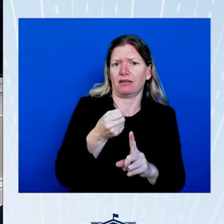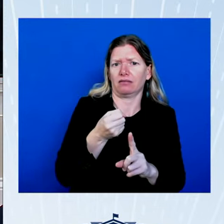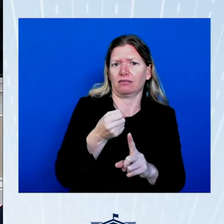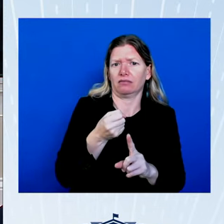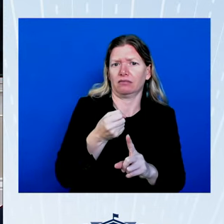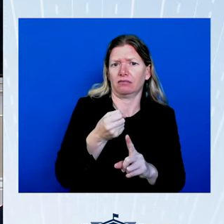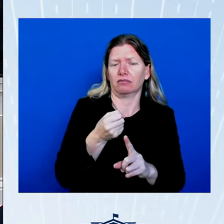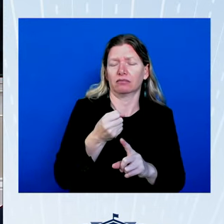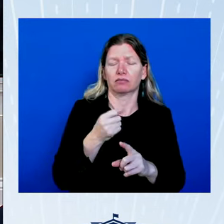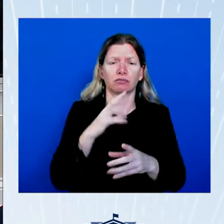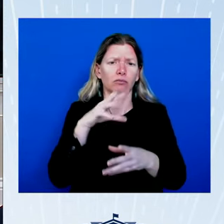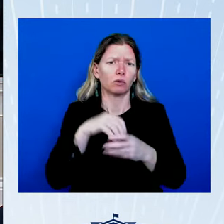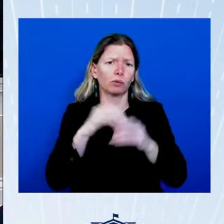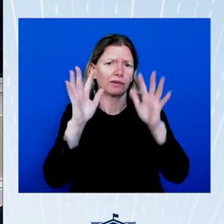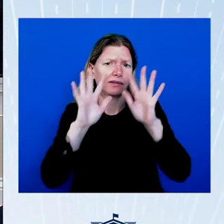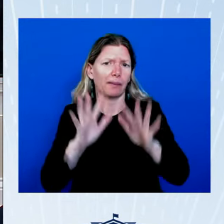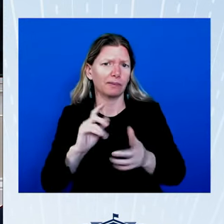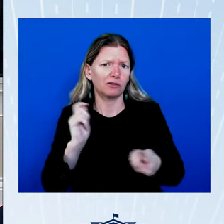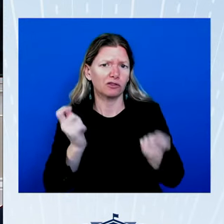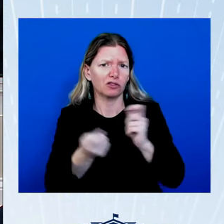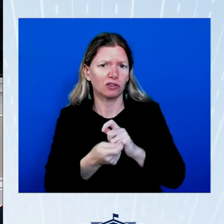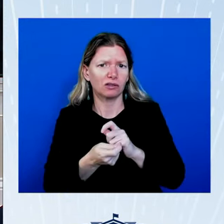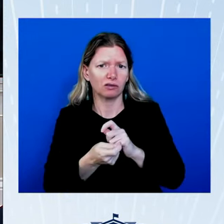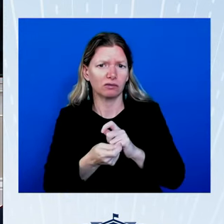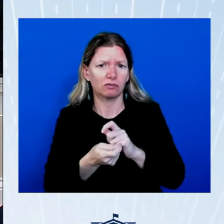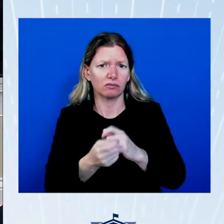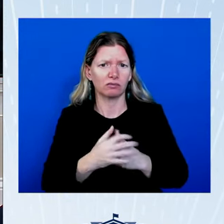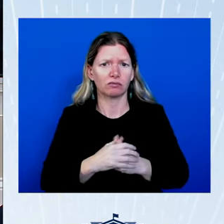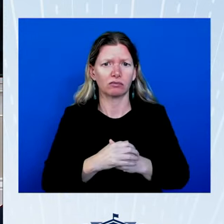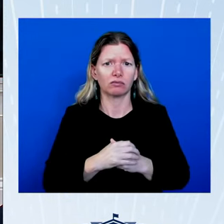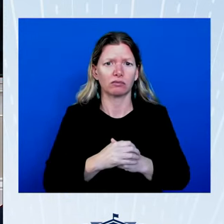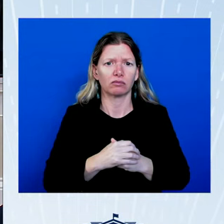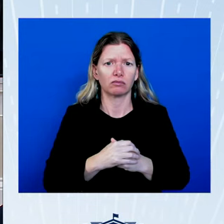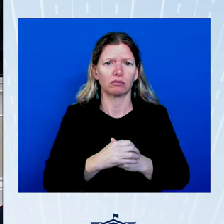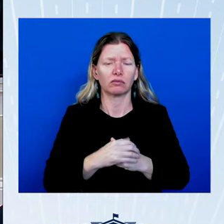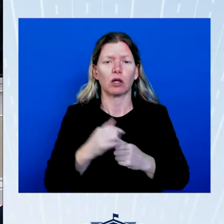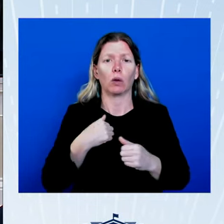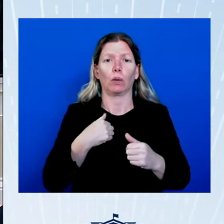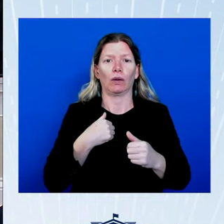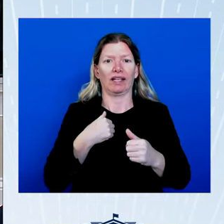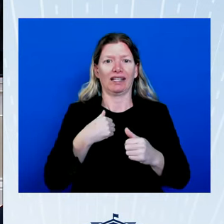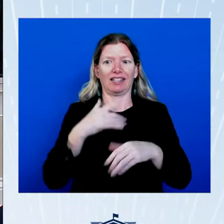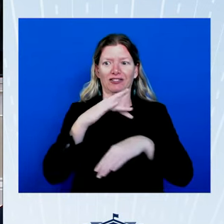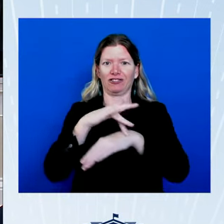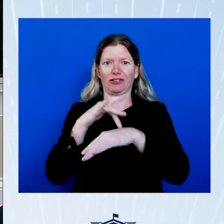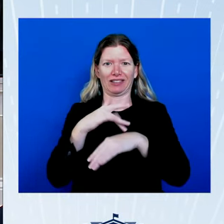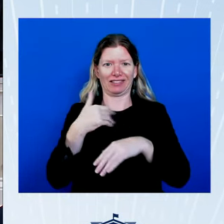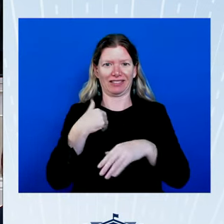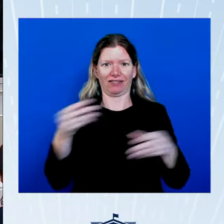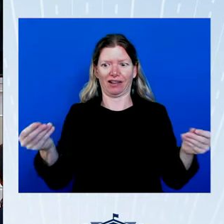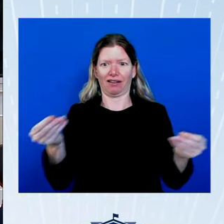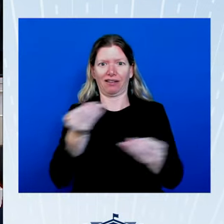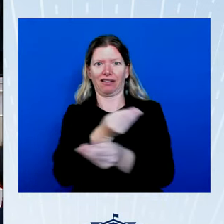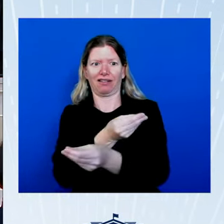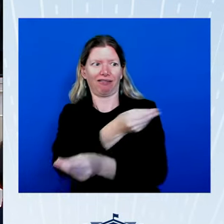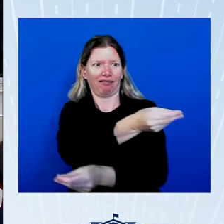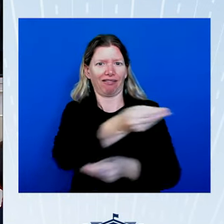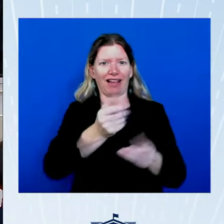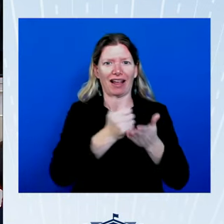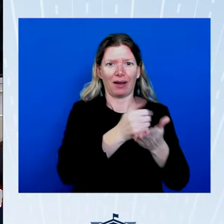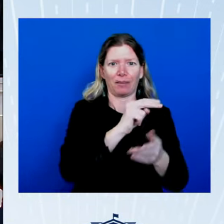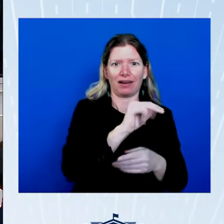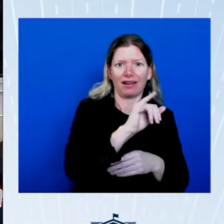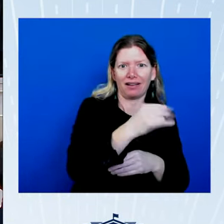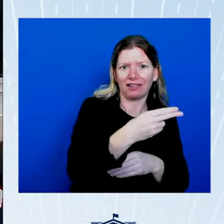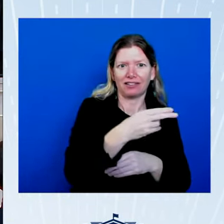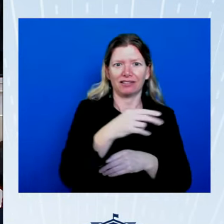working as a convener across HHS. NIH has funding for its first climate and health coordinating center.